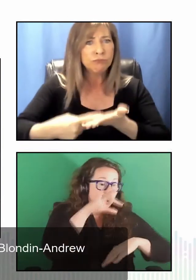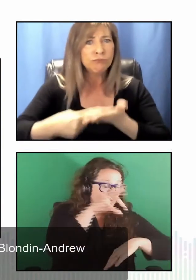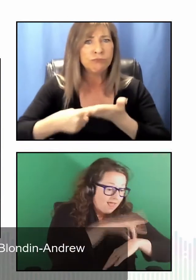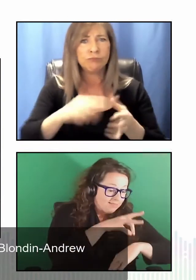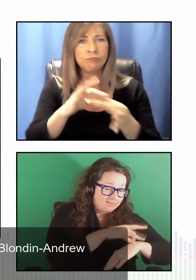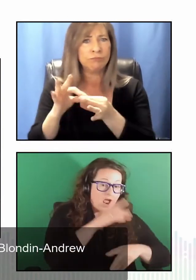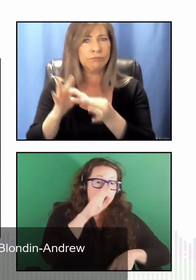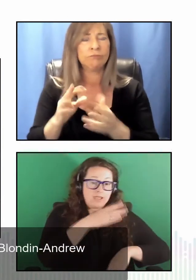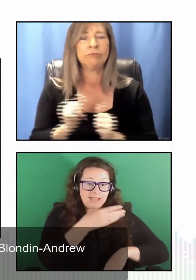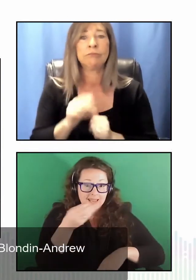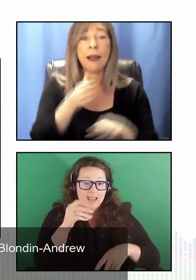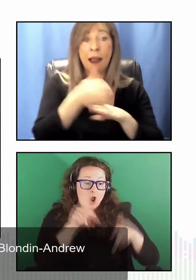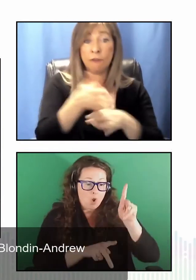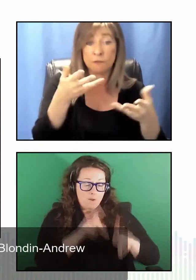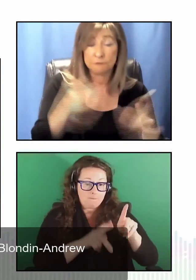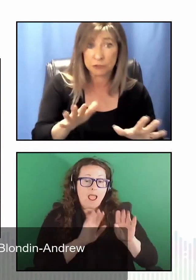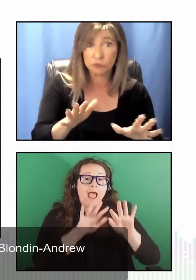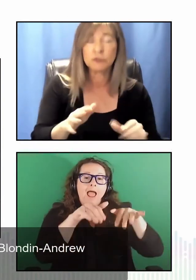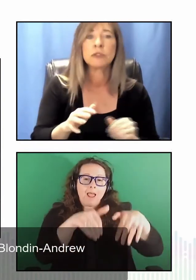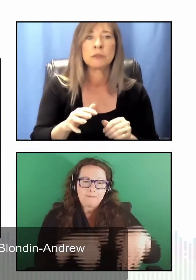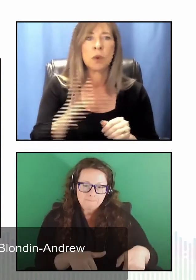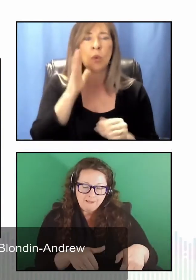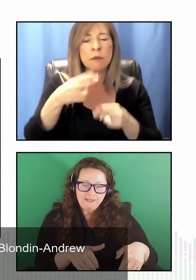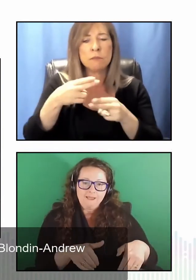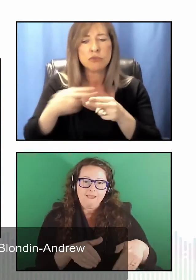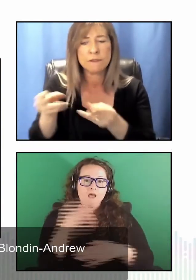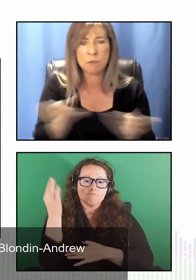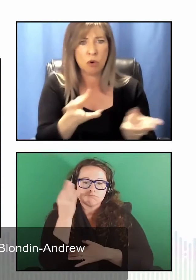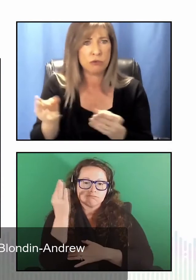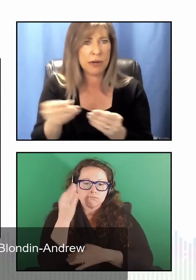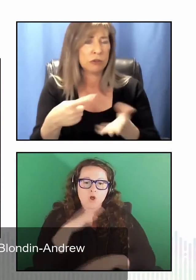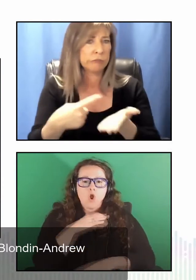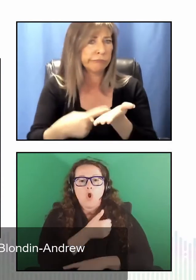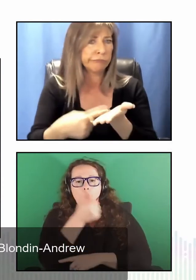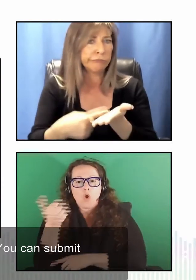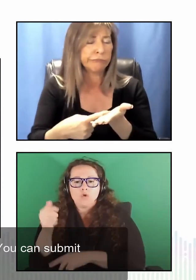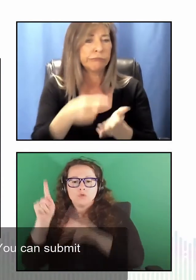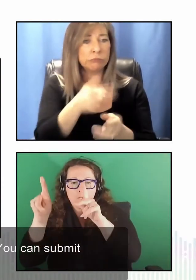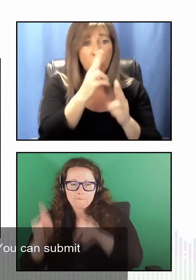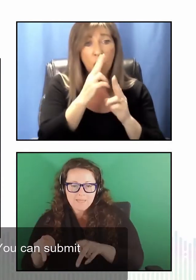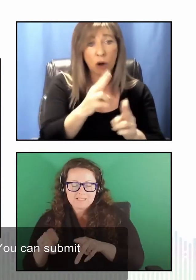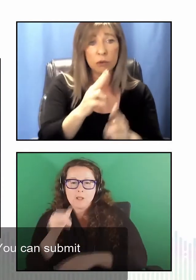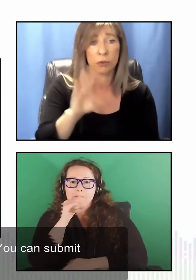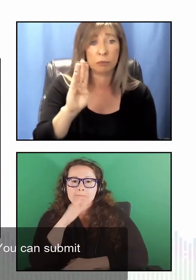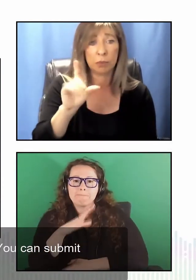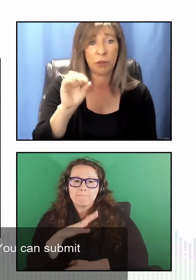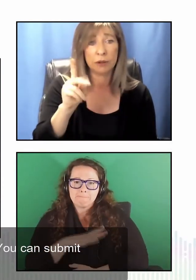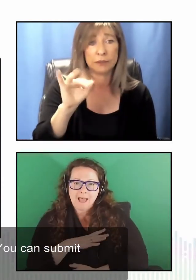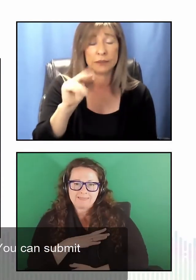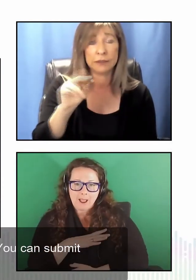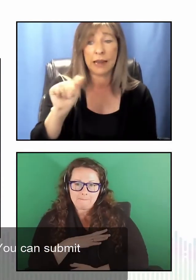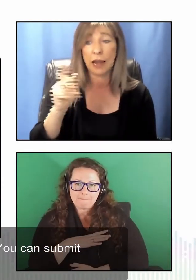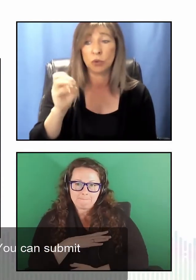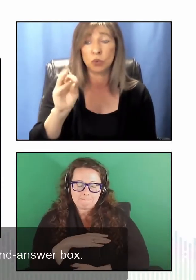moderator, after which the Honorable Ethel Blondin-Andrew will be able to answer a few questions from the audience.